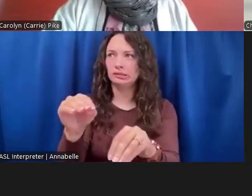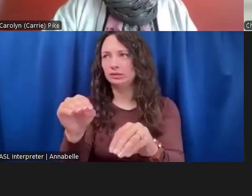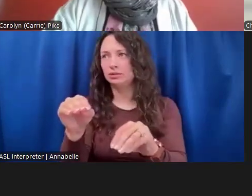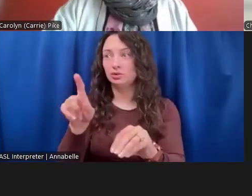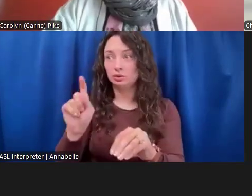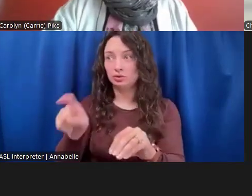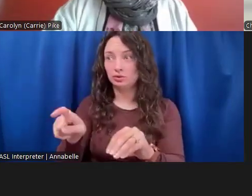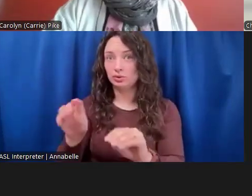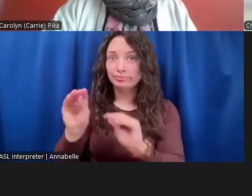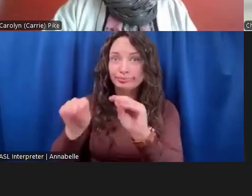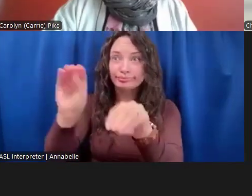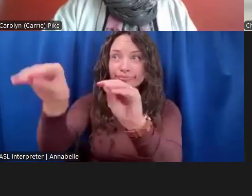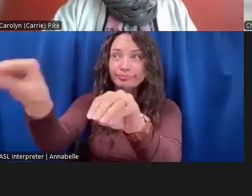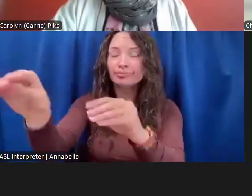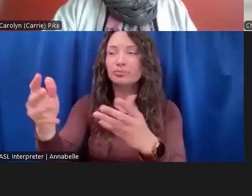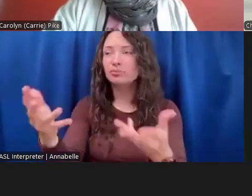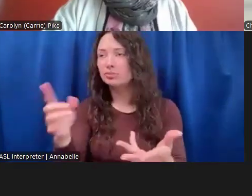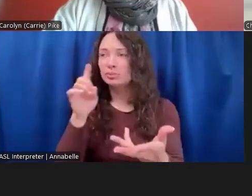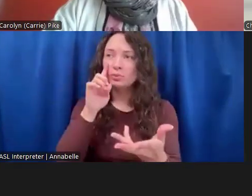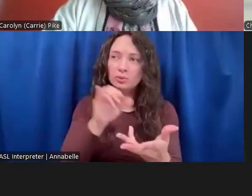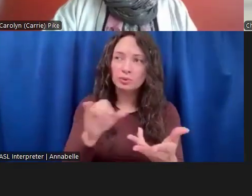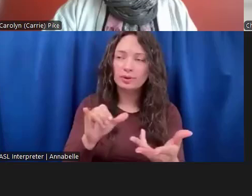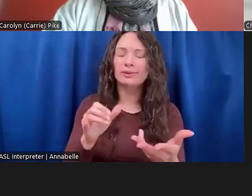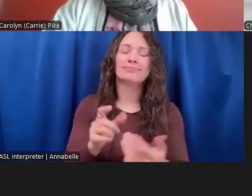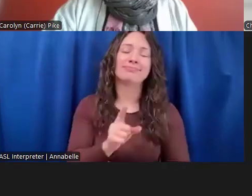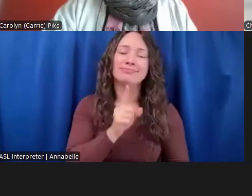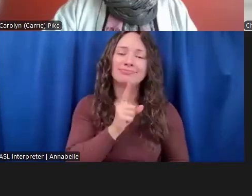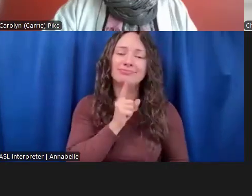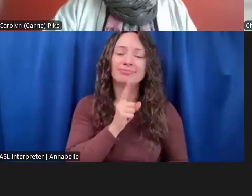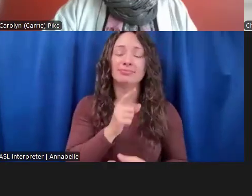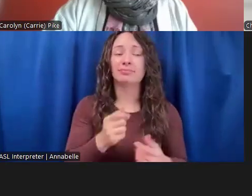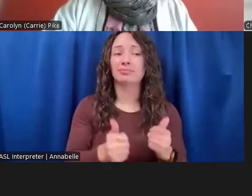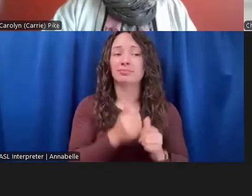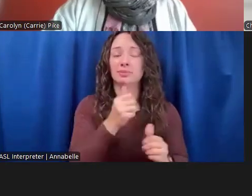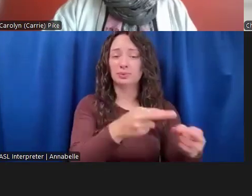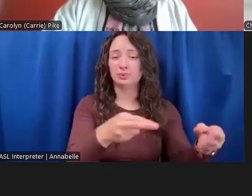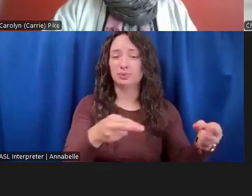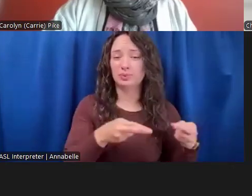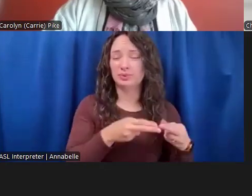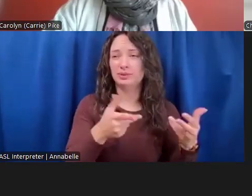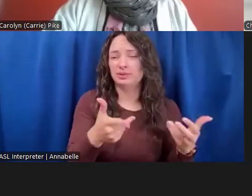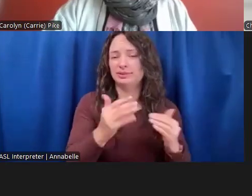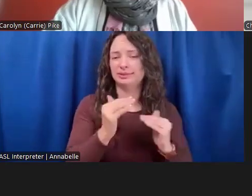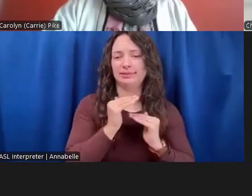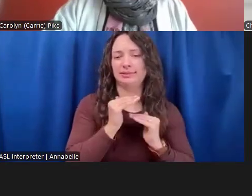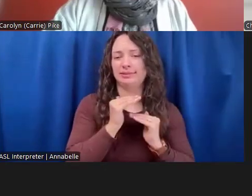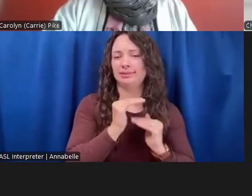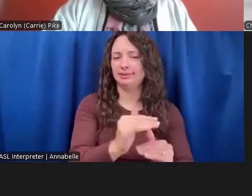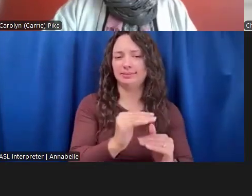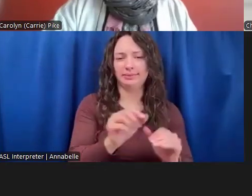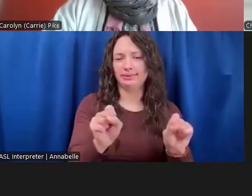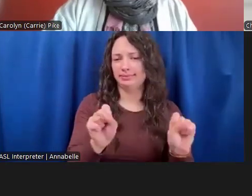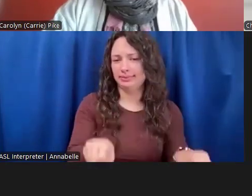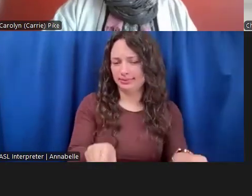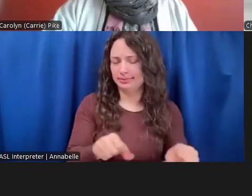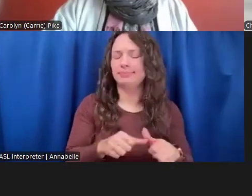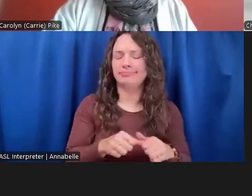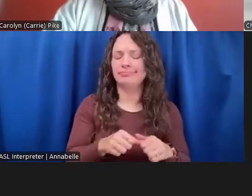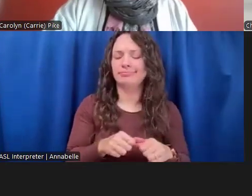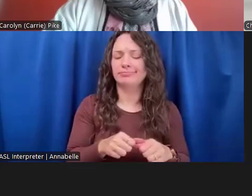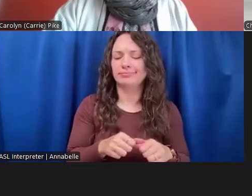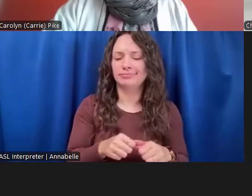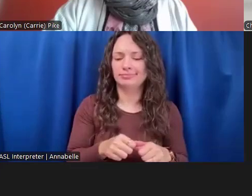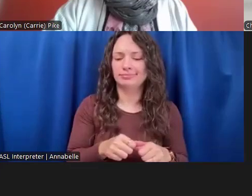is that in many regions, we don't have the capacity to actually follow that guidance. And so the work that we do that is pulling